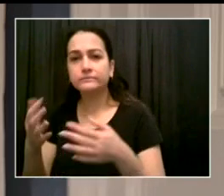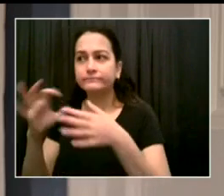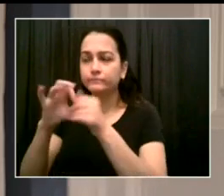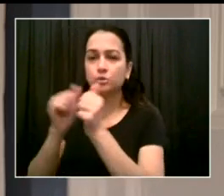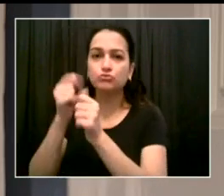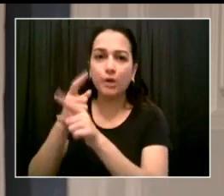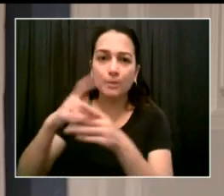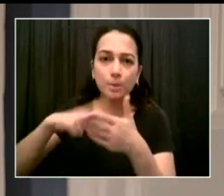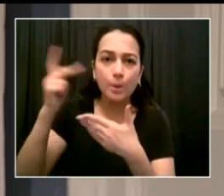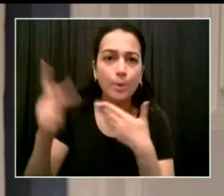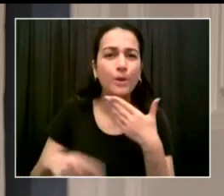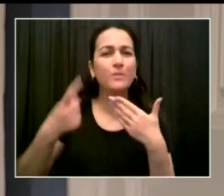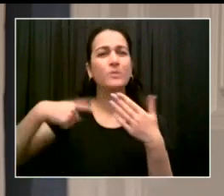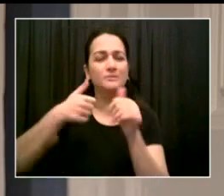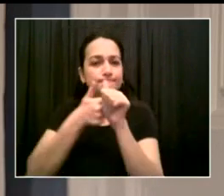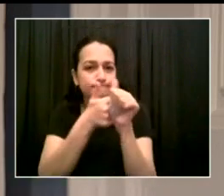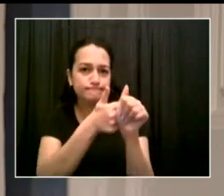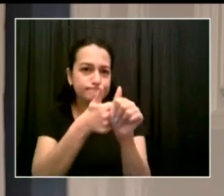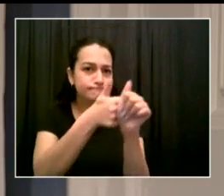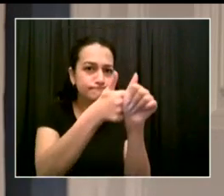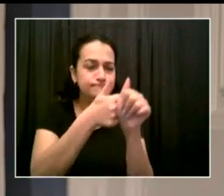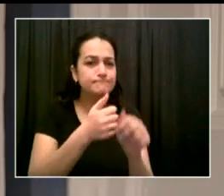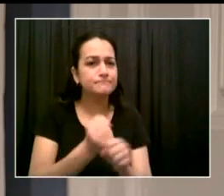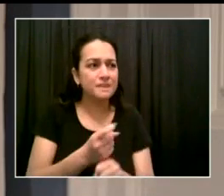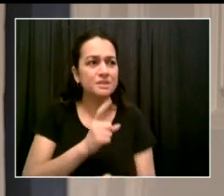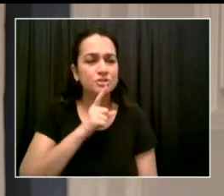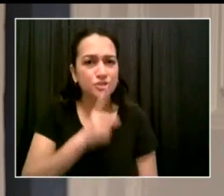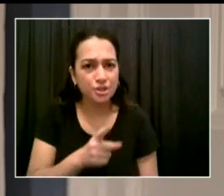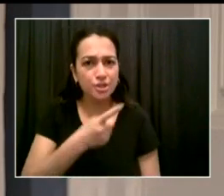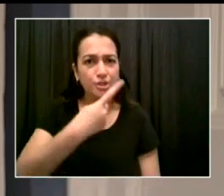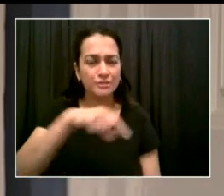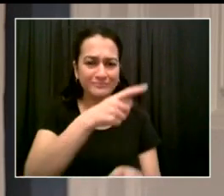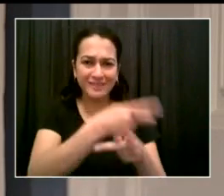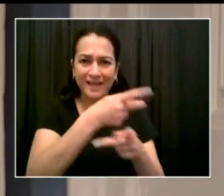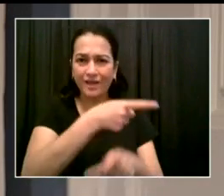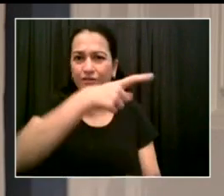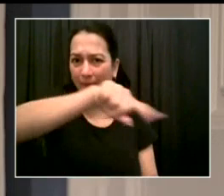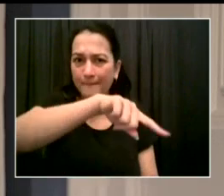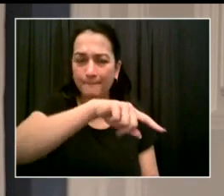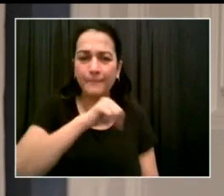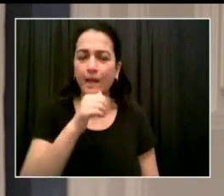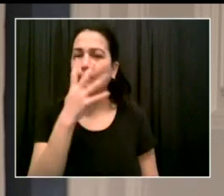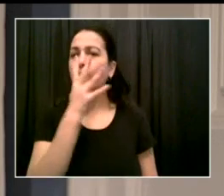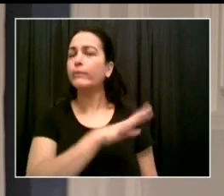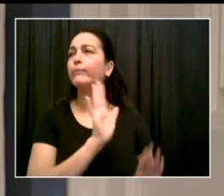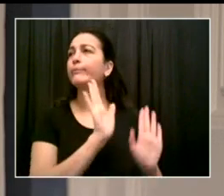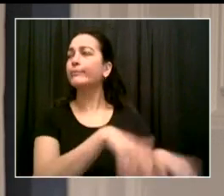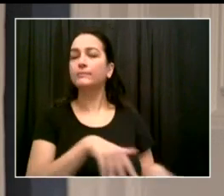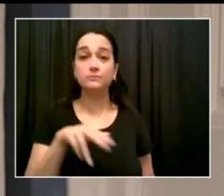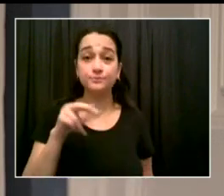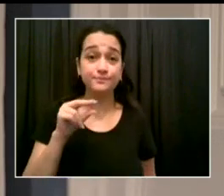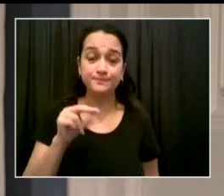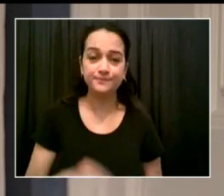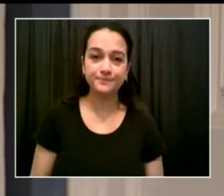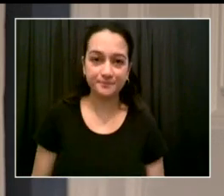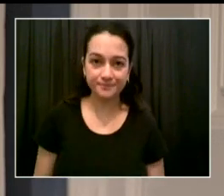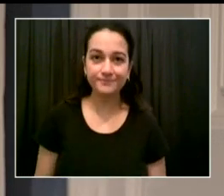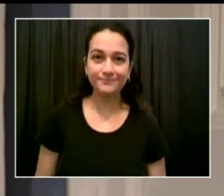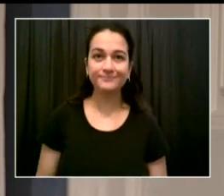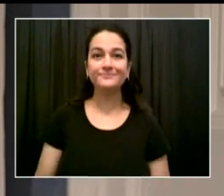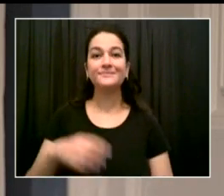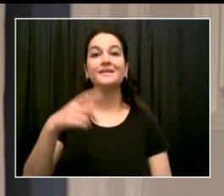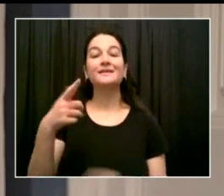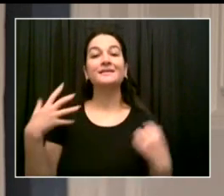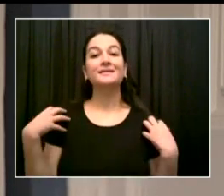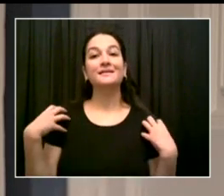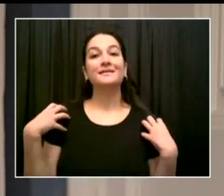then most recently, Health and Hospitals has played a critical role in vaccination. We vaccinated over 1 million,